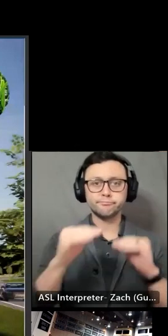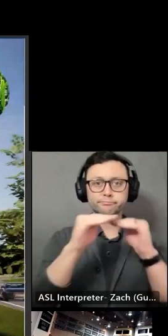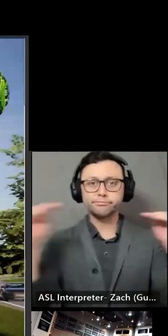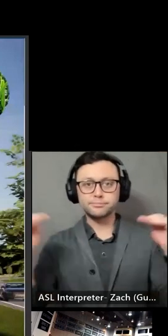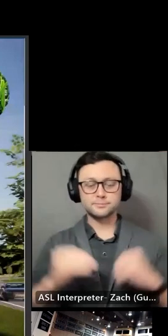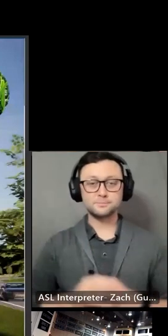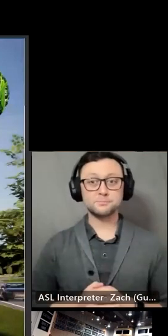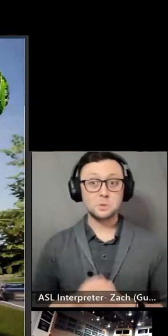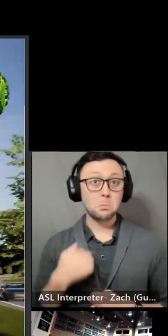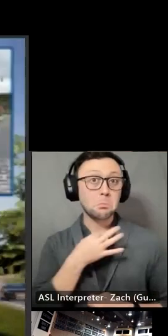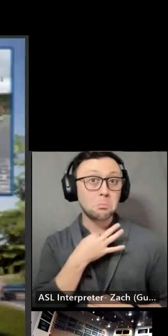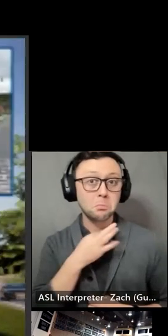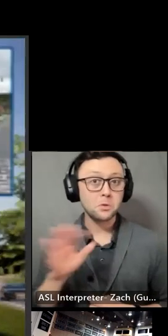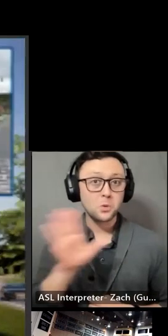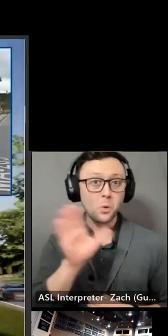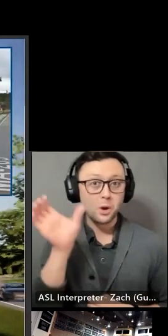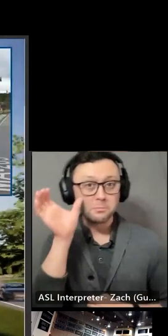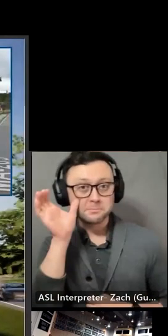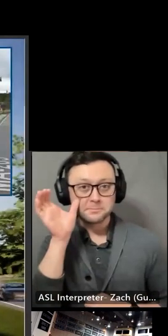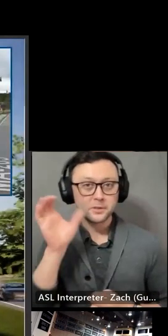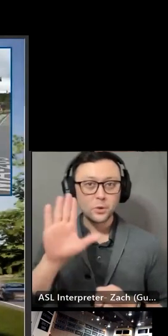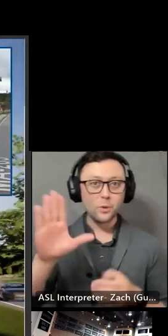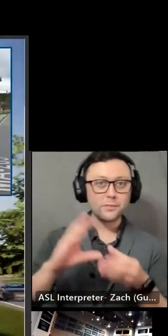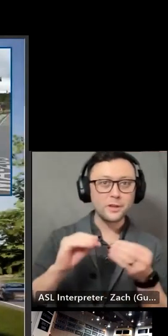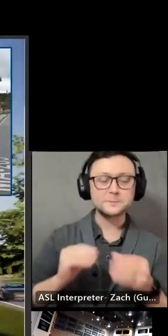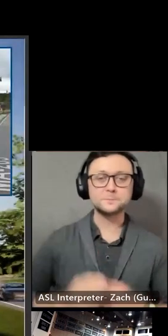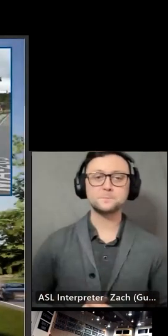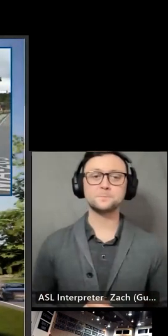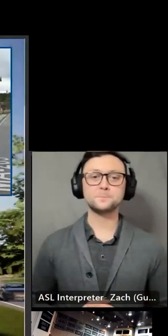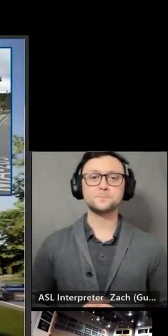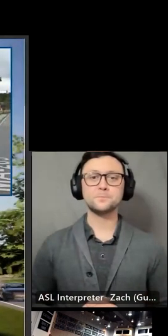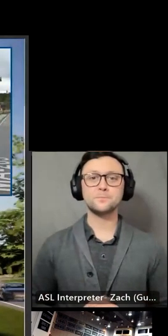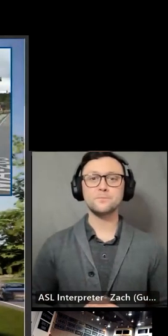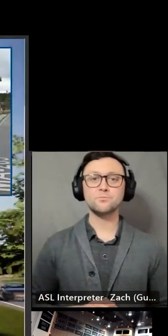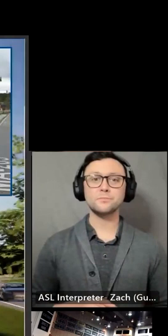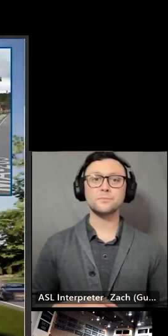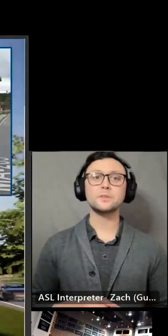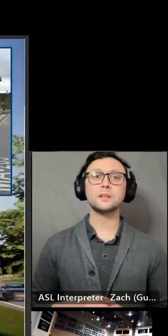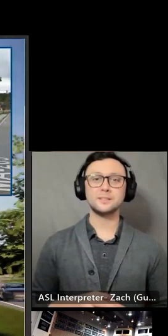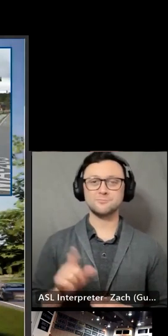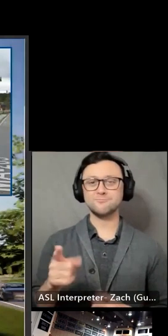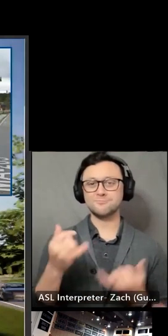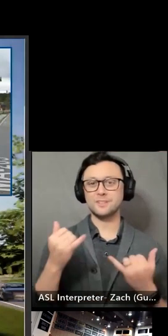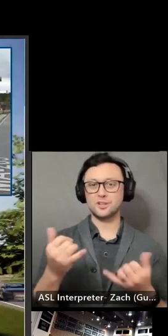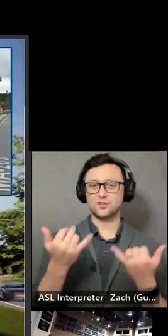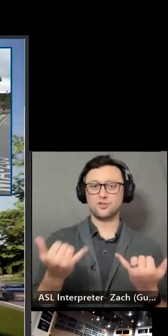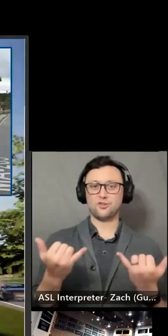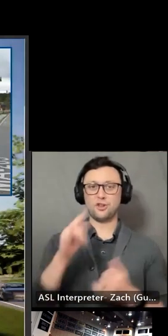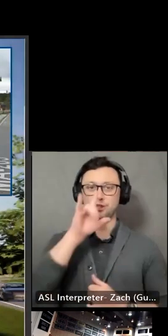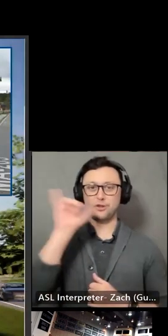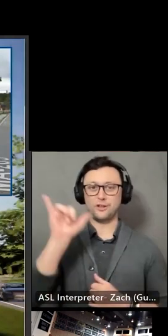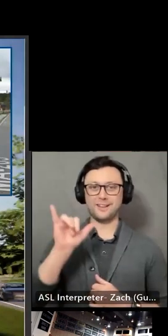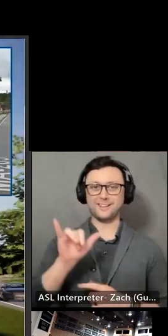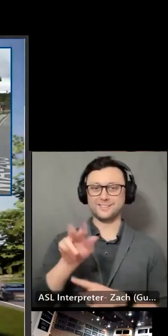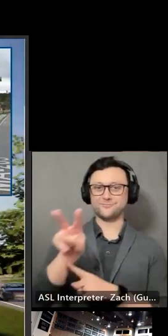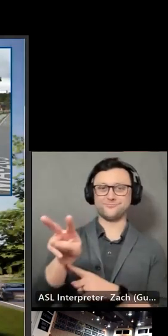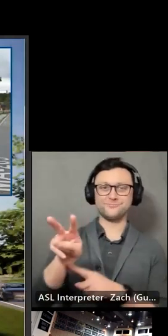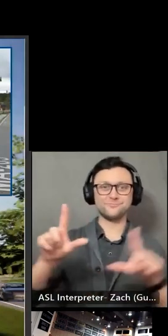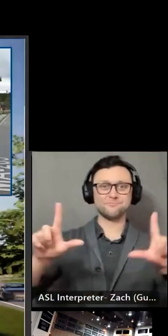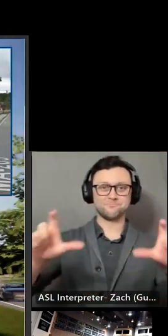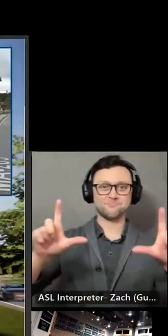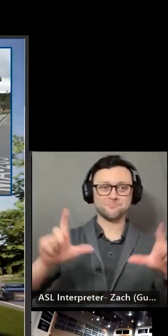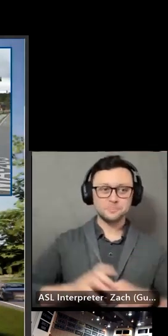guys also wanted to just have a little bit of like a before and hopefully future after with, you